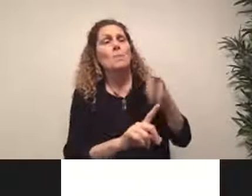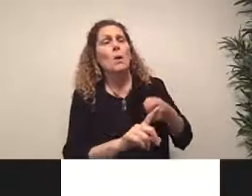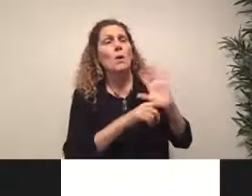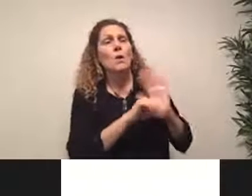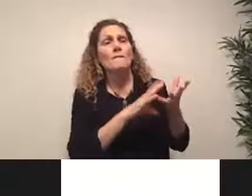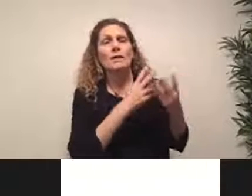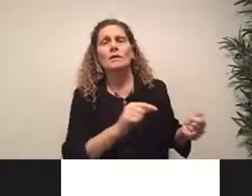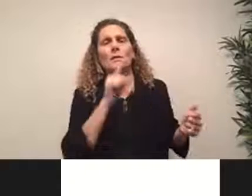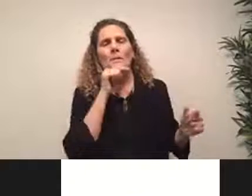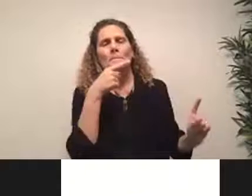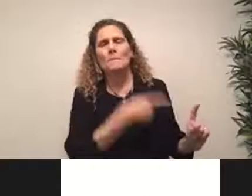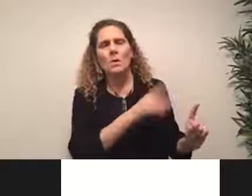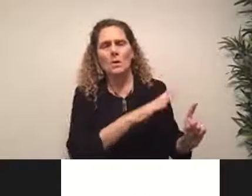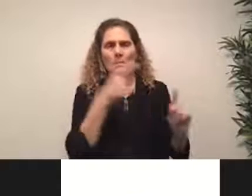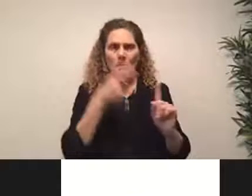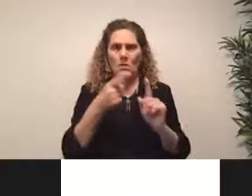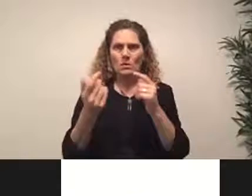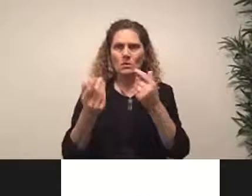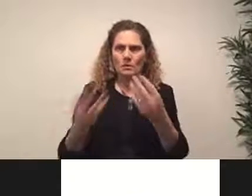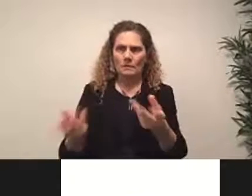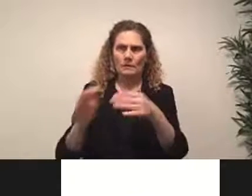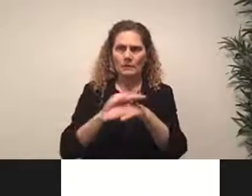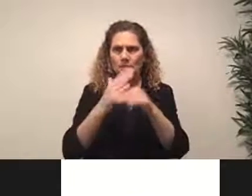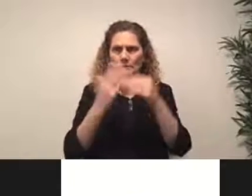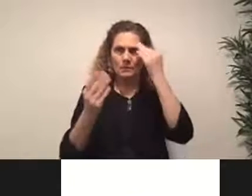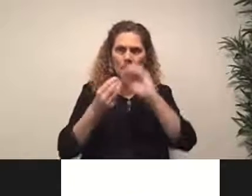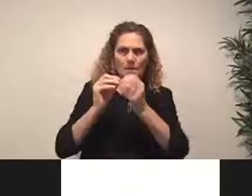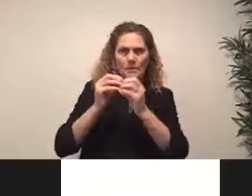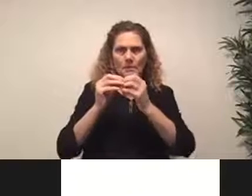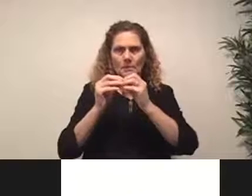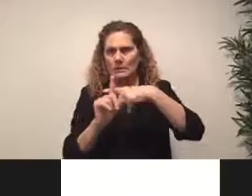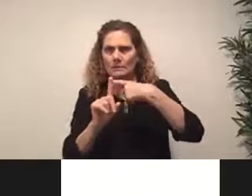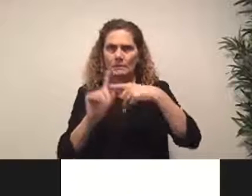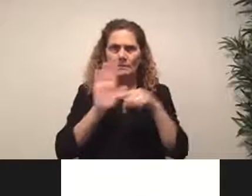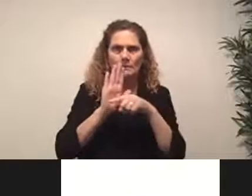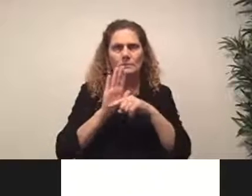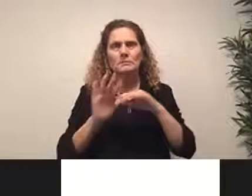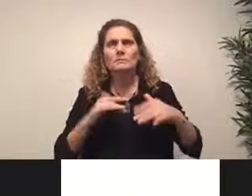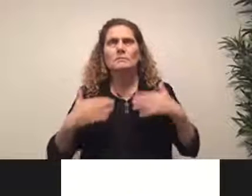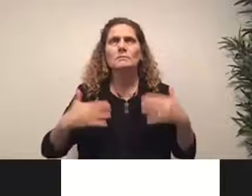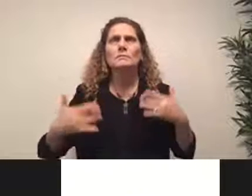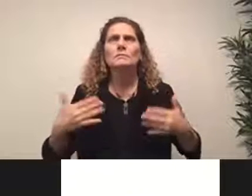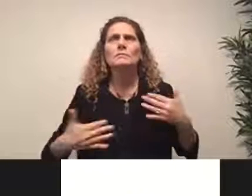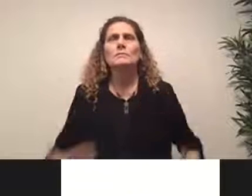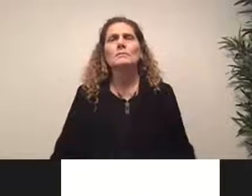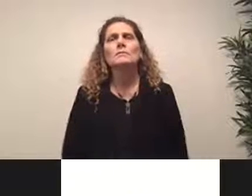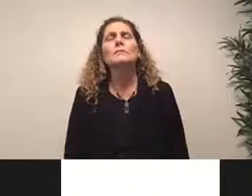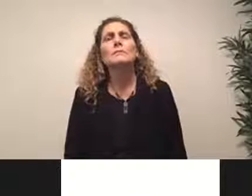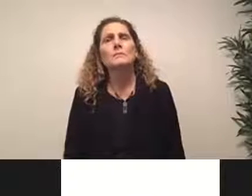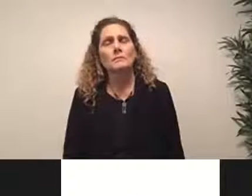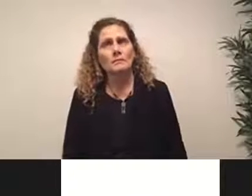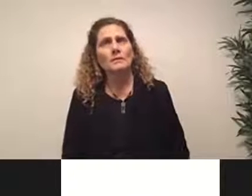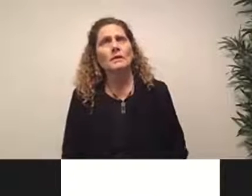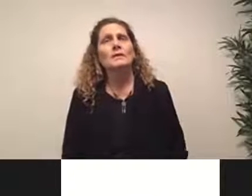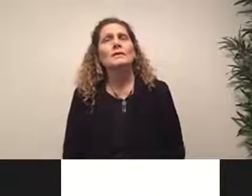We can see that we are making some progress right now, because we're starting to move away from all reds in our indicators this week. That